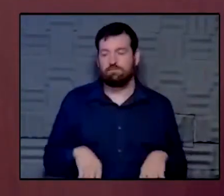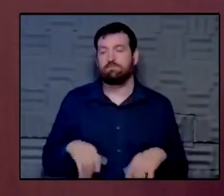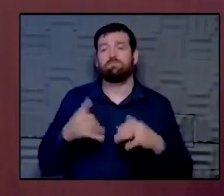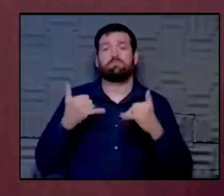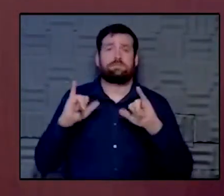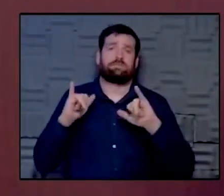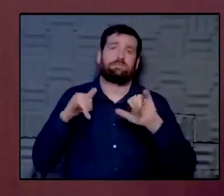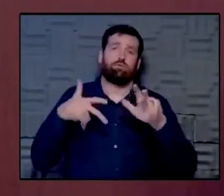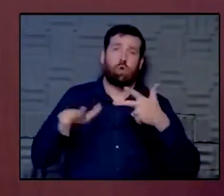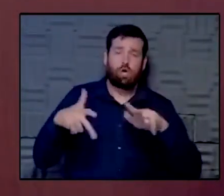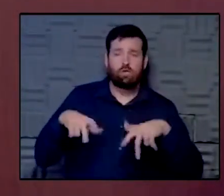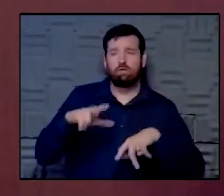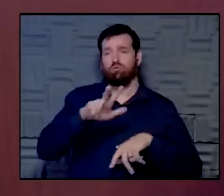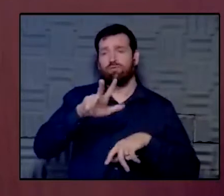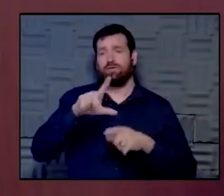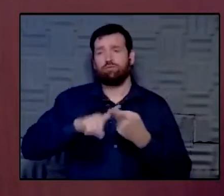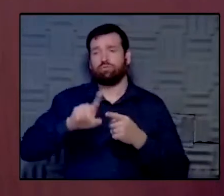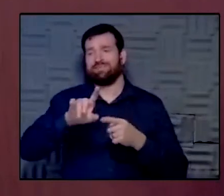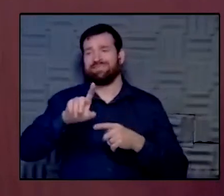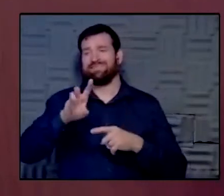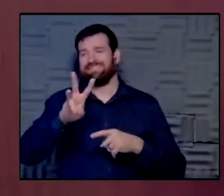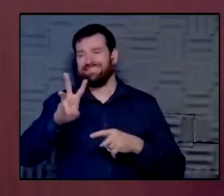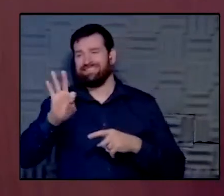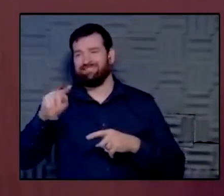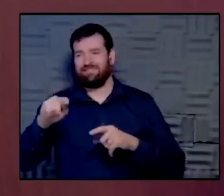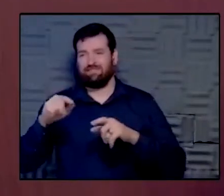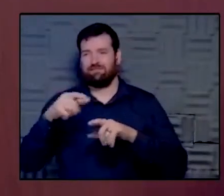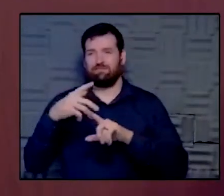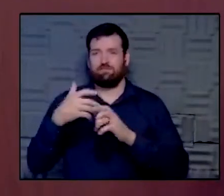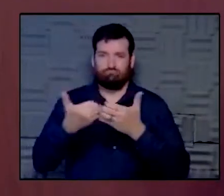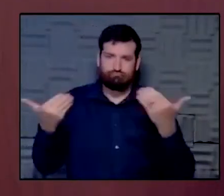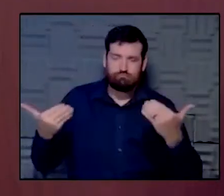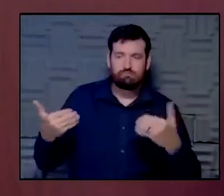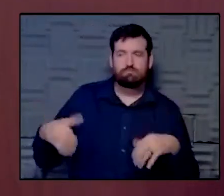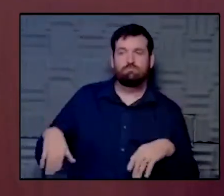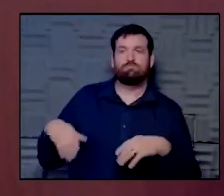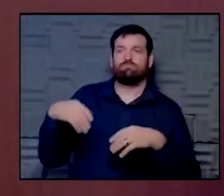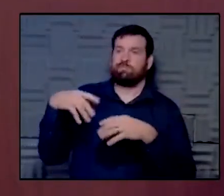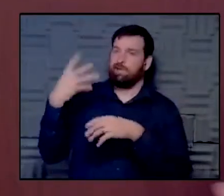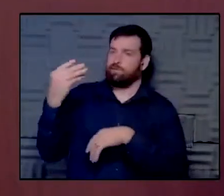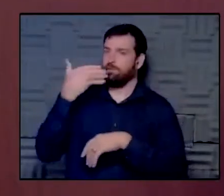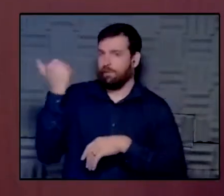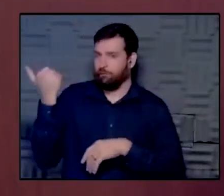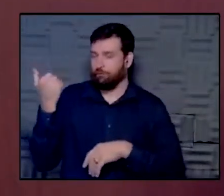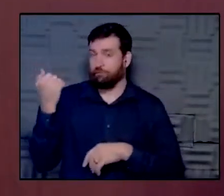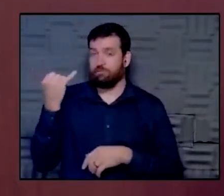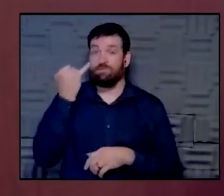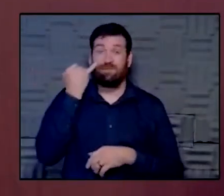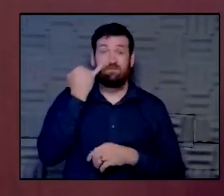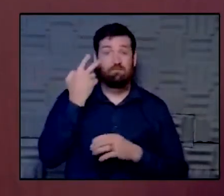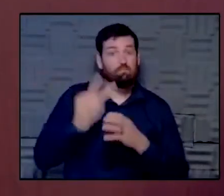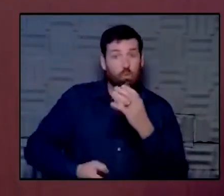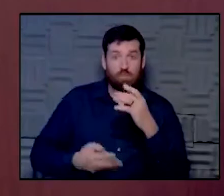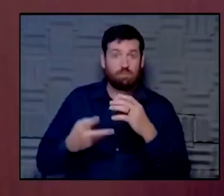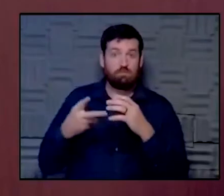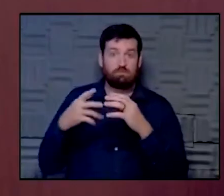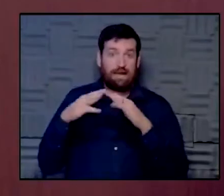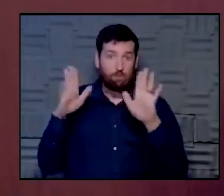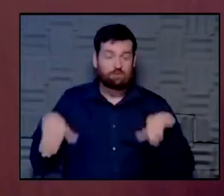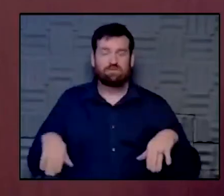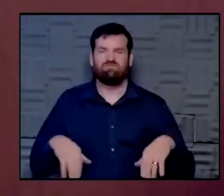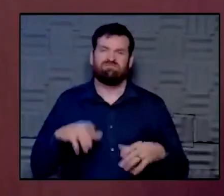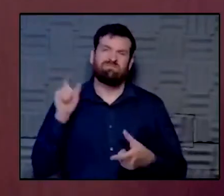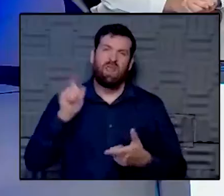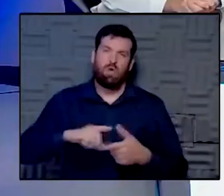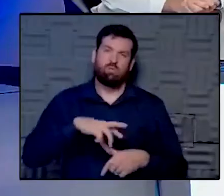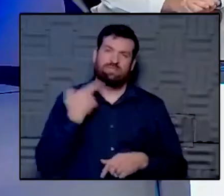partner and stay 3-6 feet apart. Outdoor walking better than indoor walking. If it's from a single household, the risk there is probably